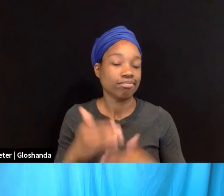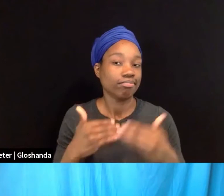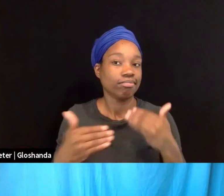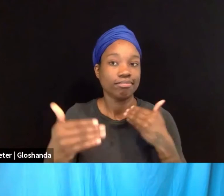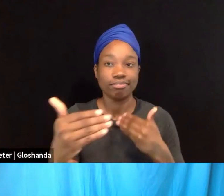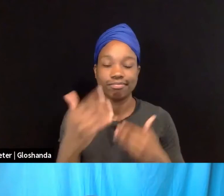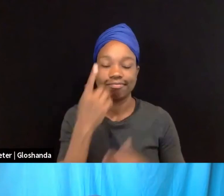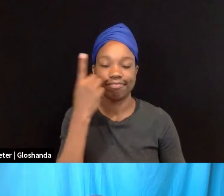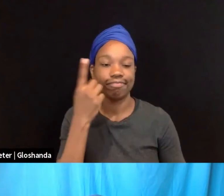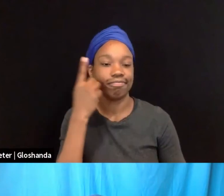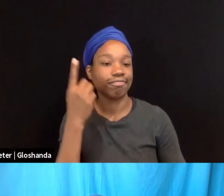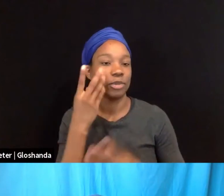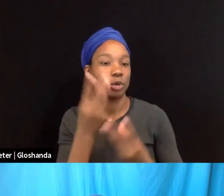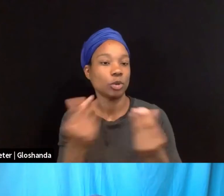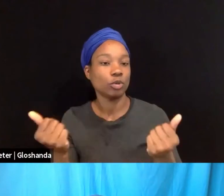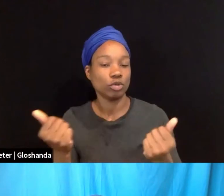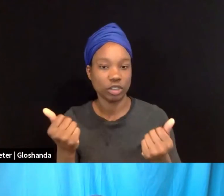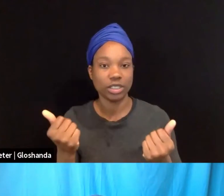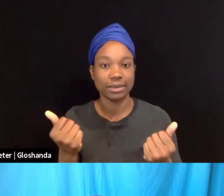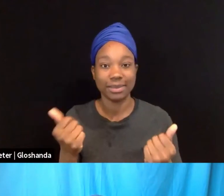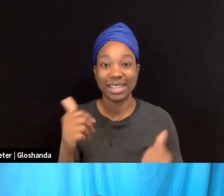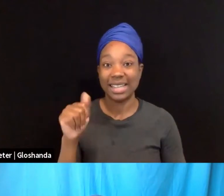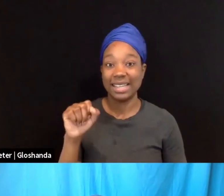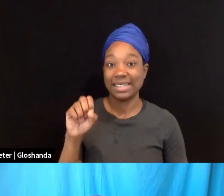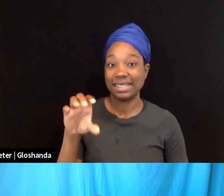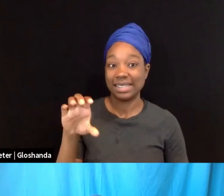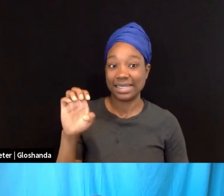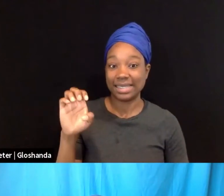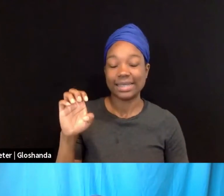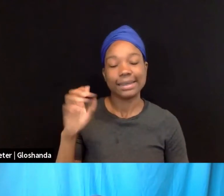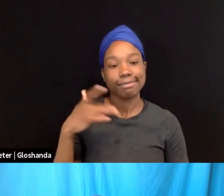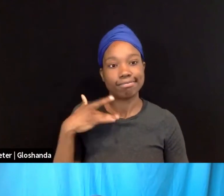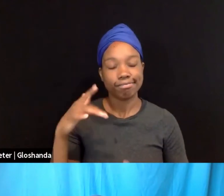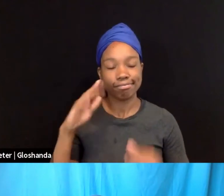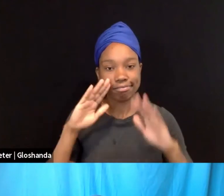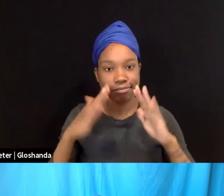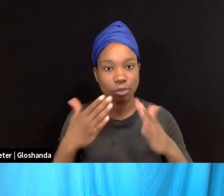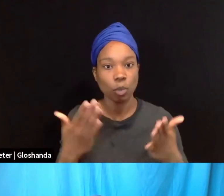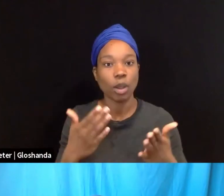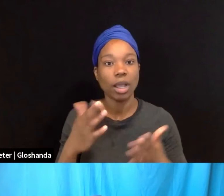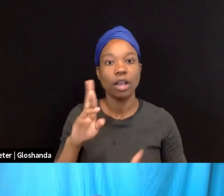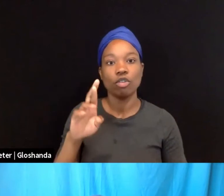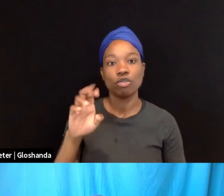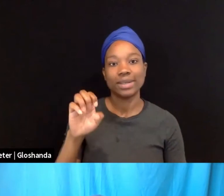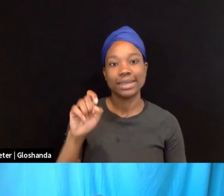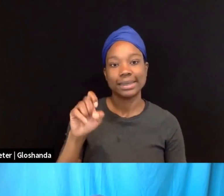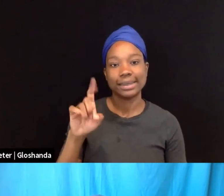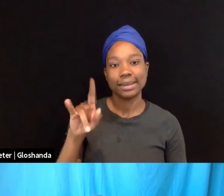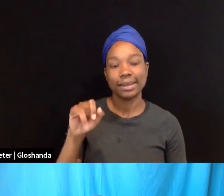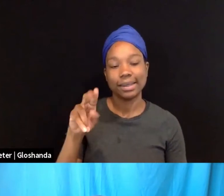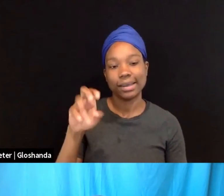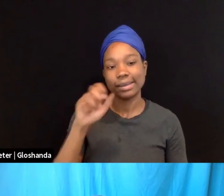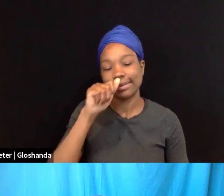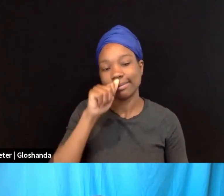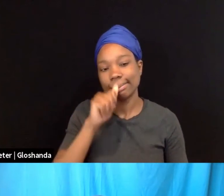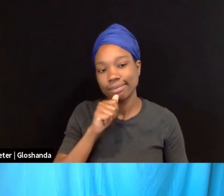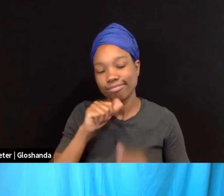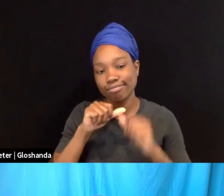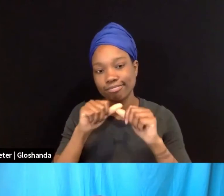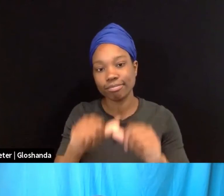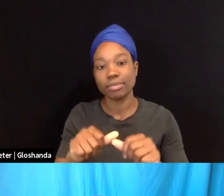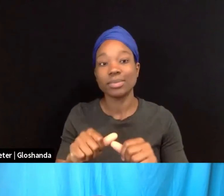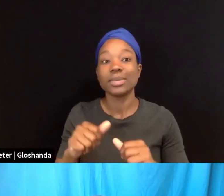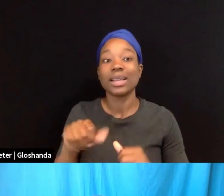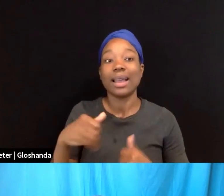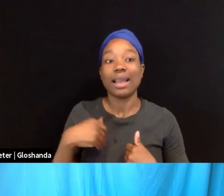solutions, one for ASE has always been focused on resilience. And we also have an additional initiative called Future World Vision that I wanted